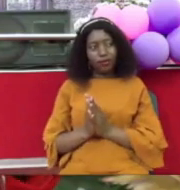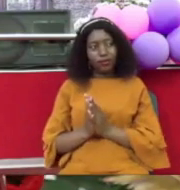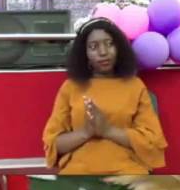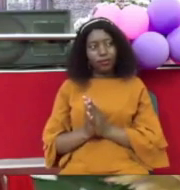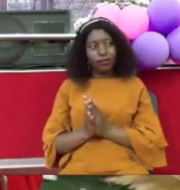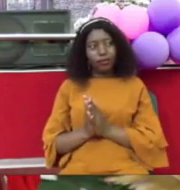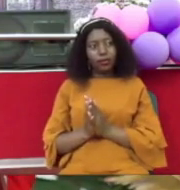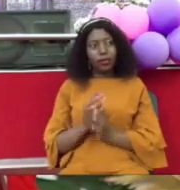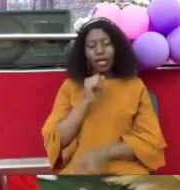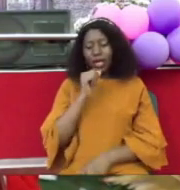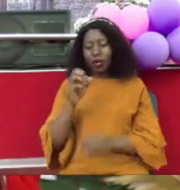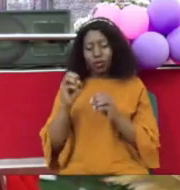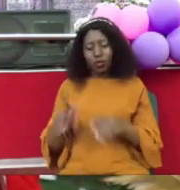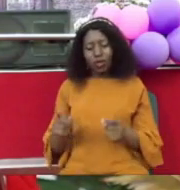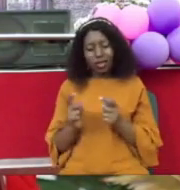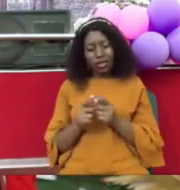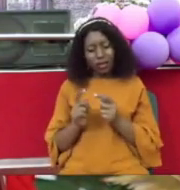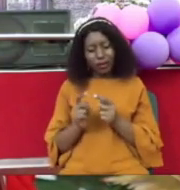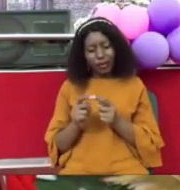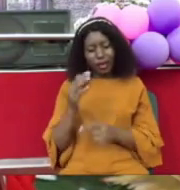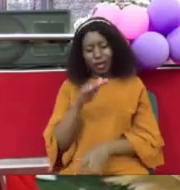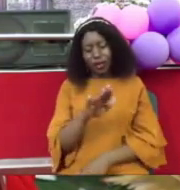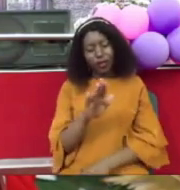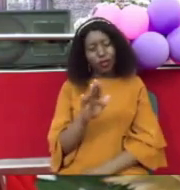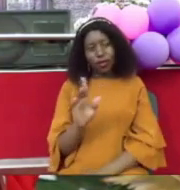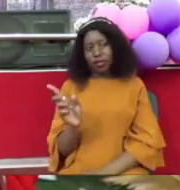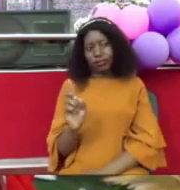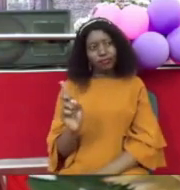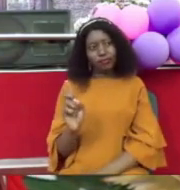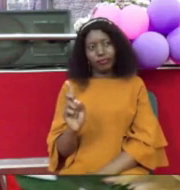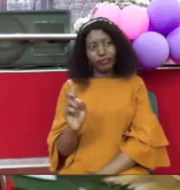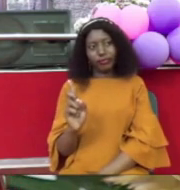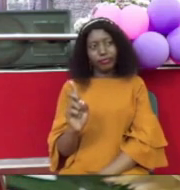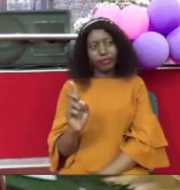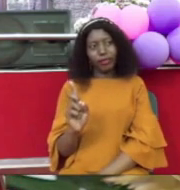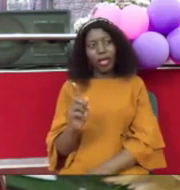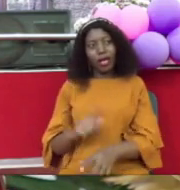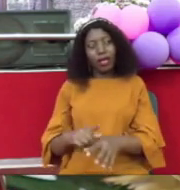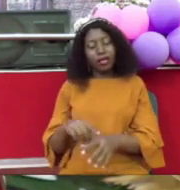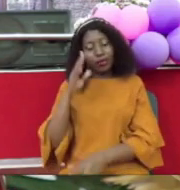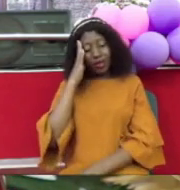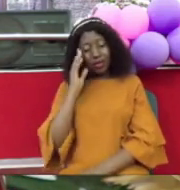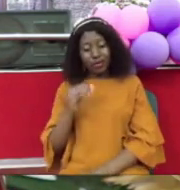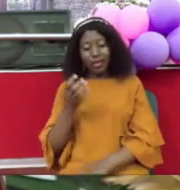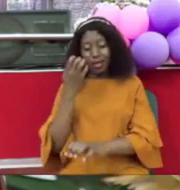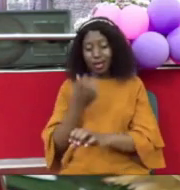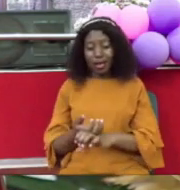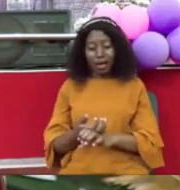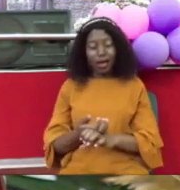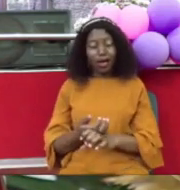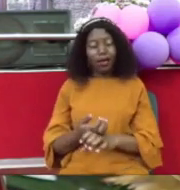And don't waste your pain. Na usikaweze kupotezea uchungu wako nafasi. When you are going through difficult moments,